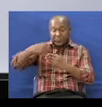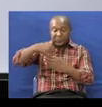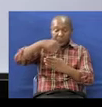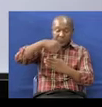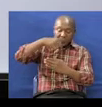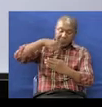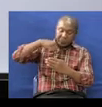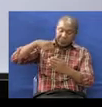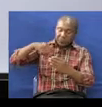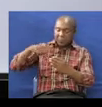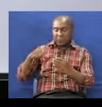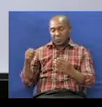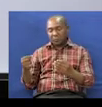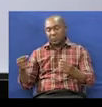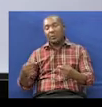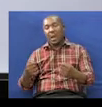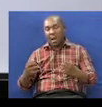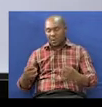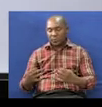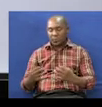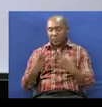let air,